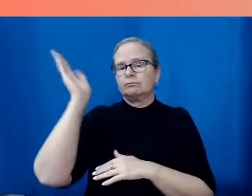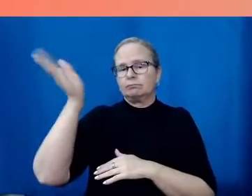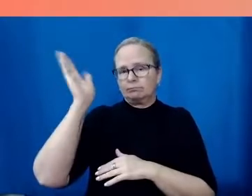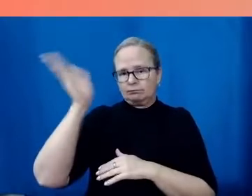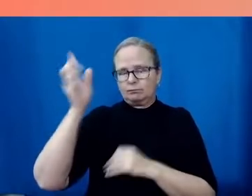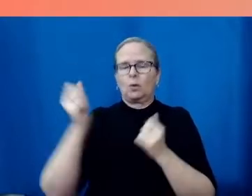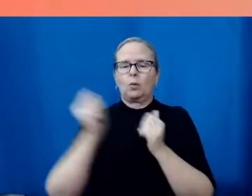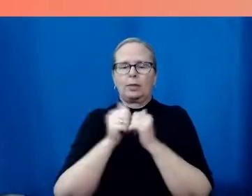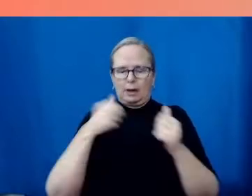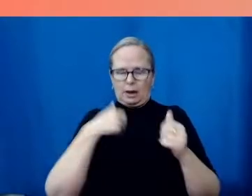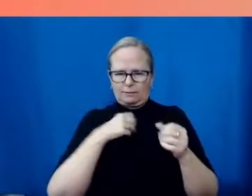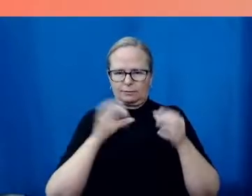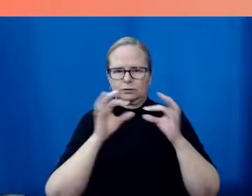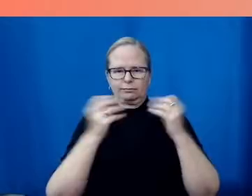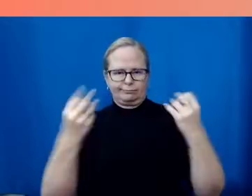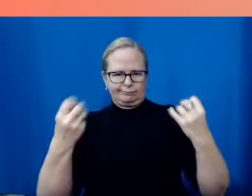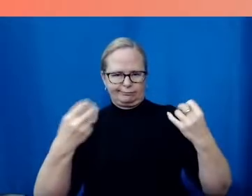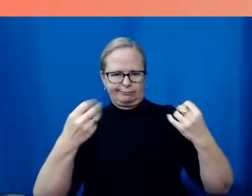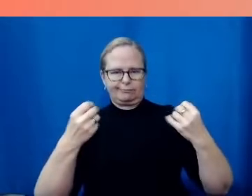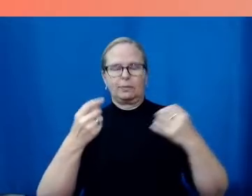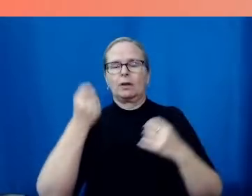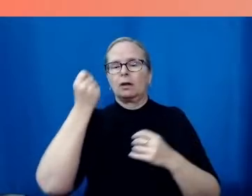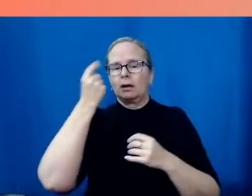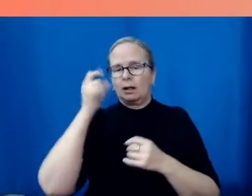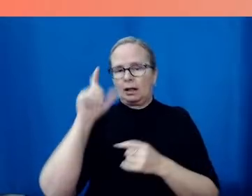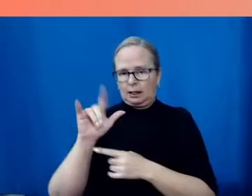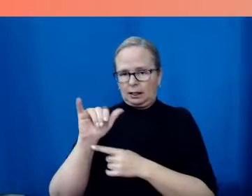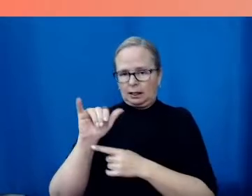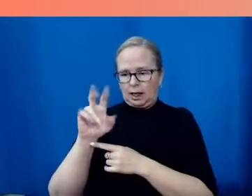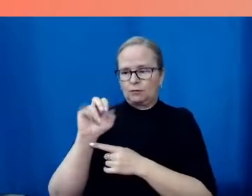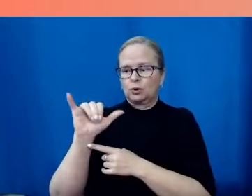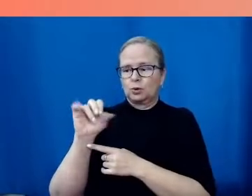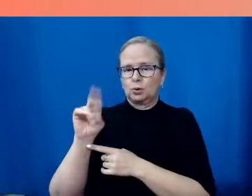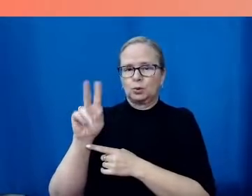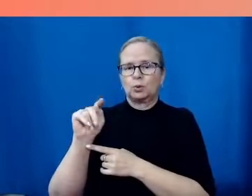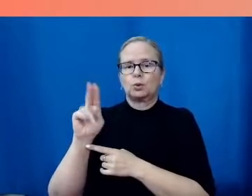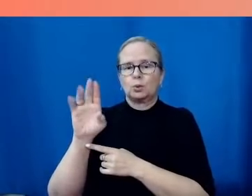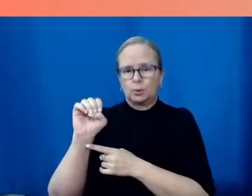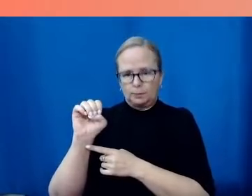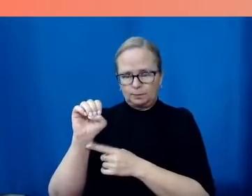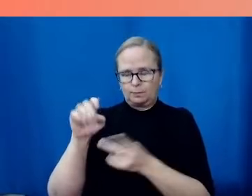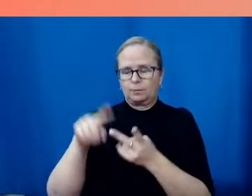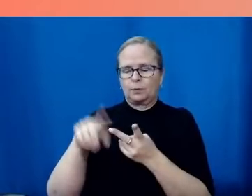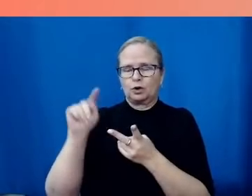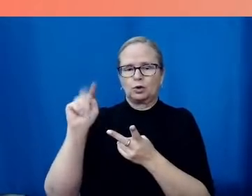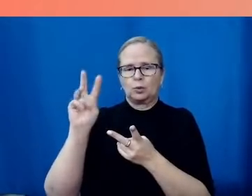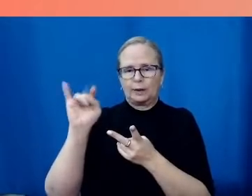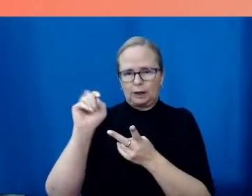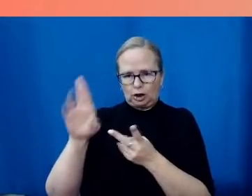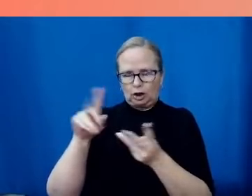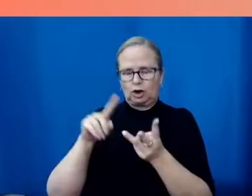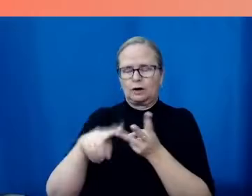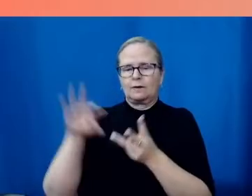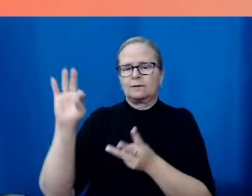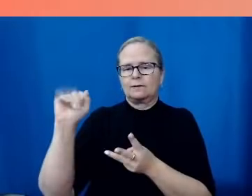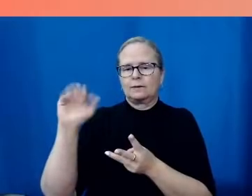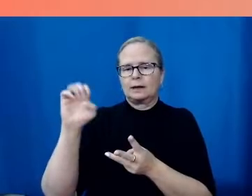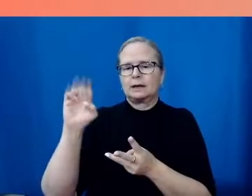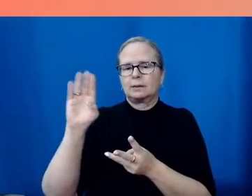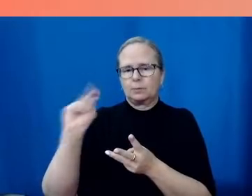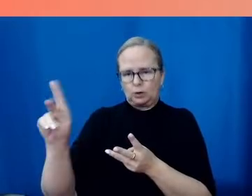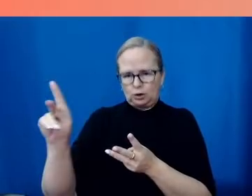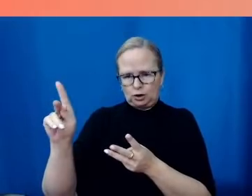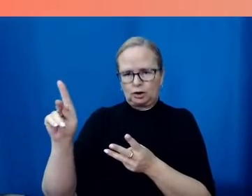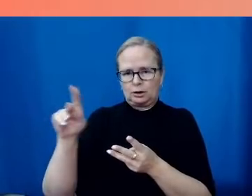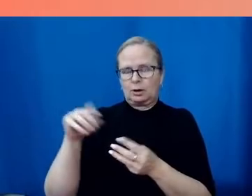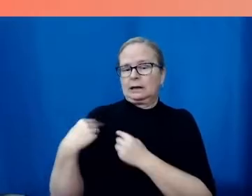This conversation for the public is also being shared live on YouTube, Twitter, and Facebook. Since we began these briefings, we have promised